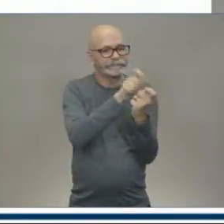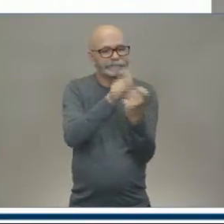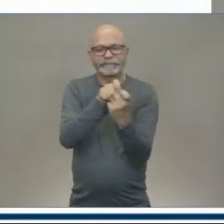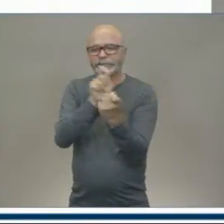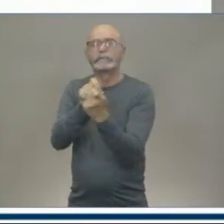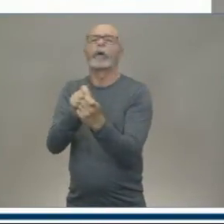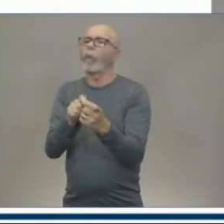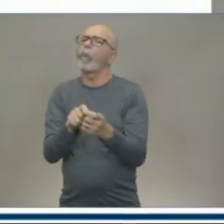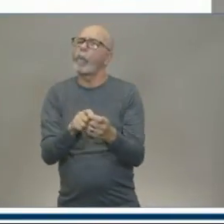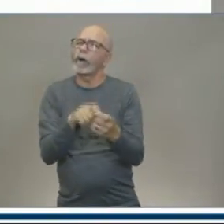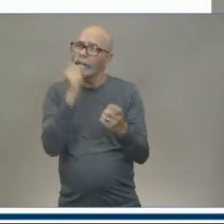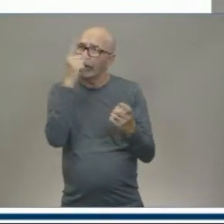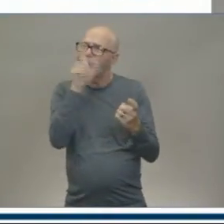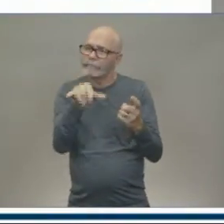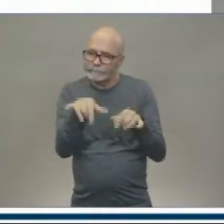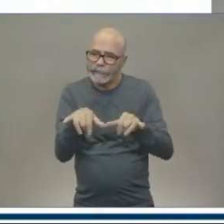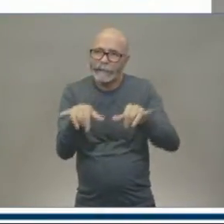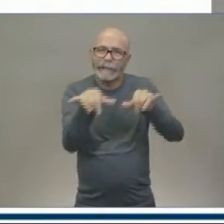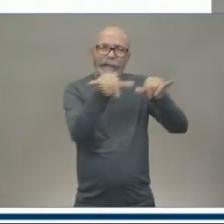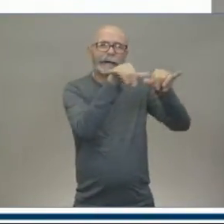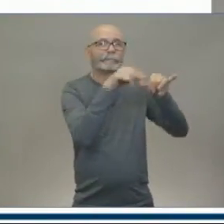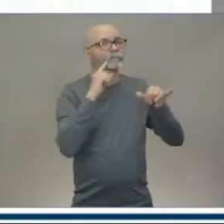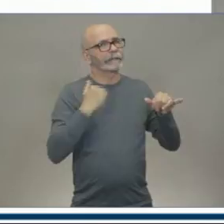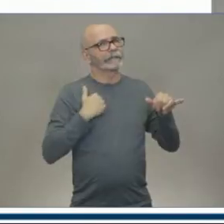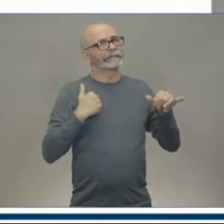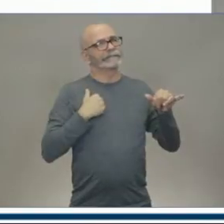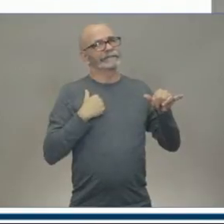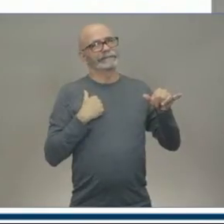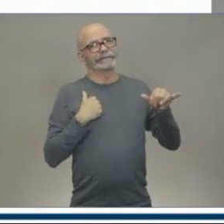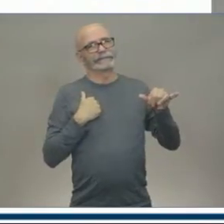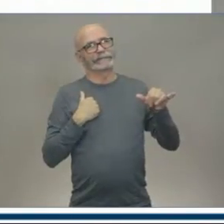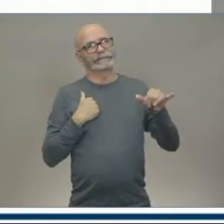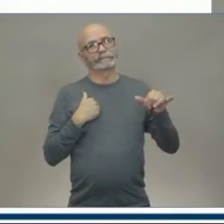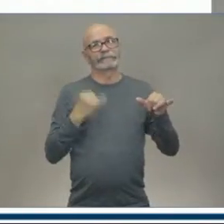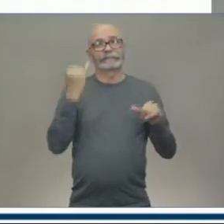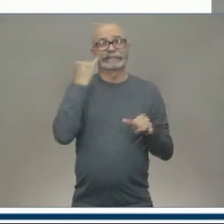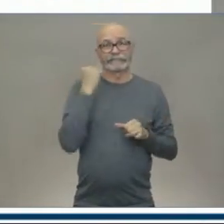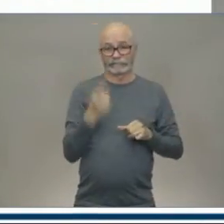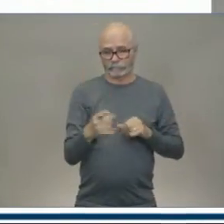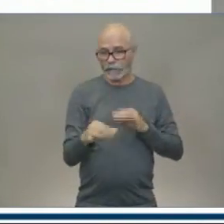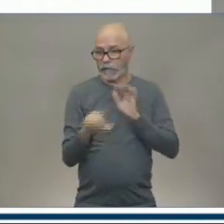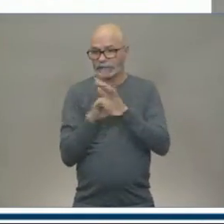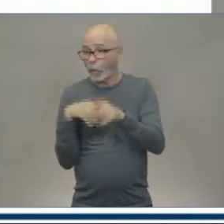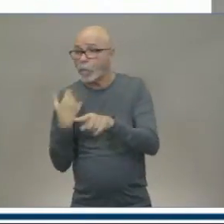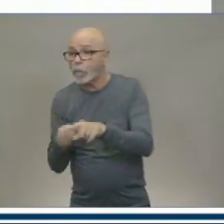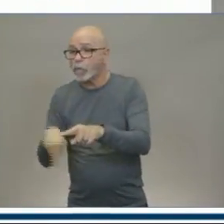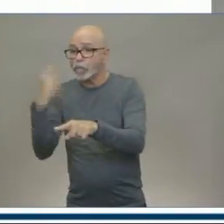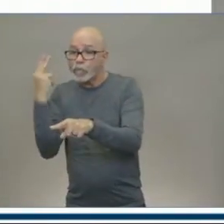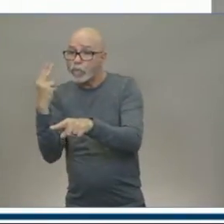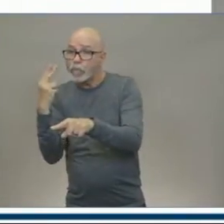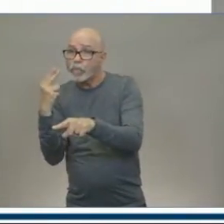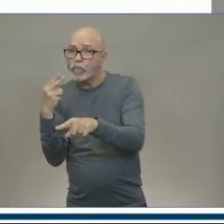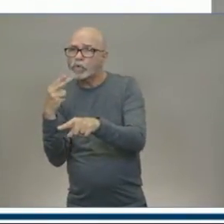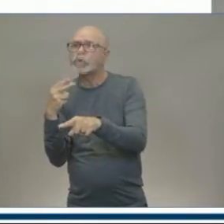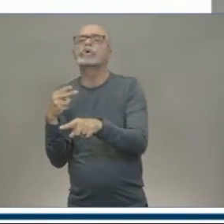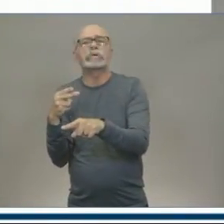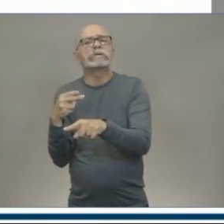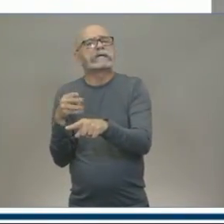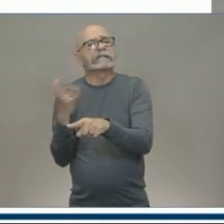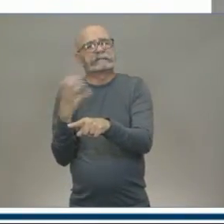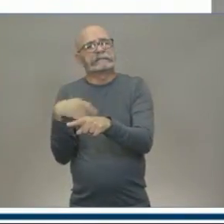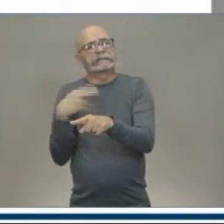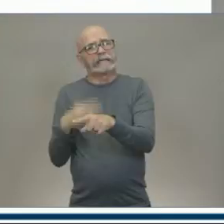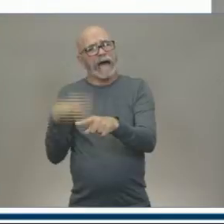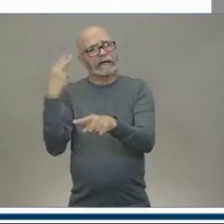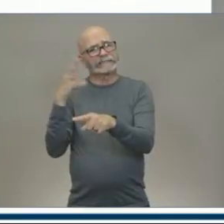the country. That if you're identified as a highest risk and a priority for vaccination in Nova Scotia, that